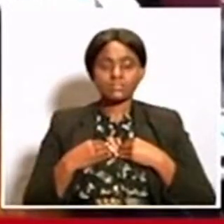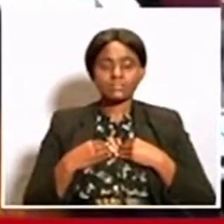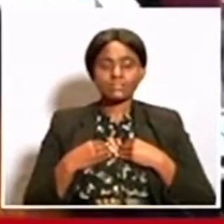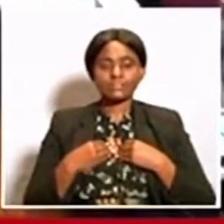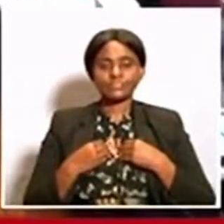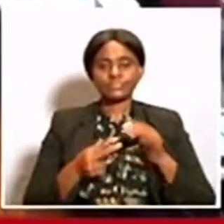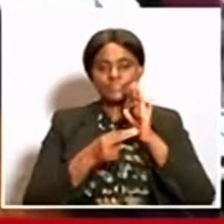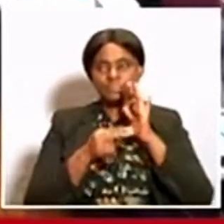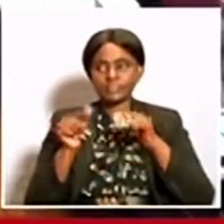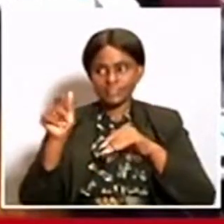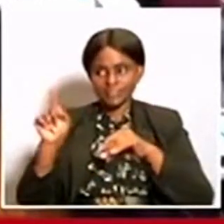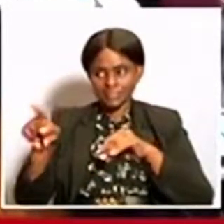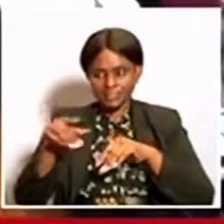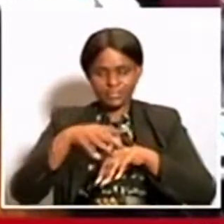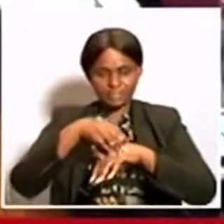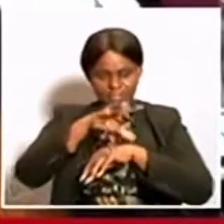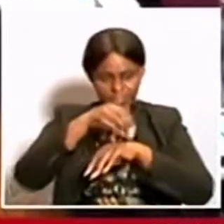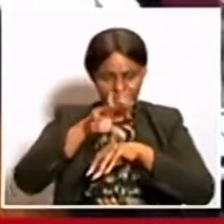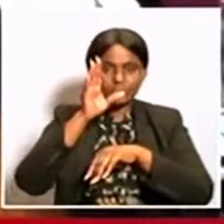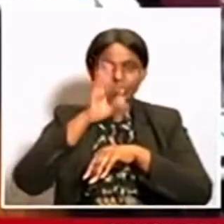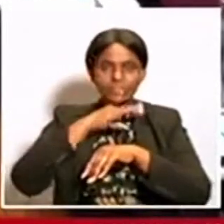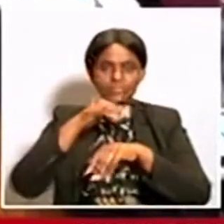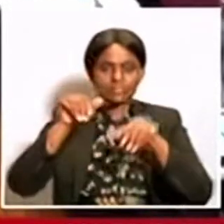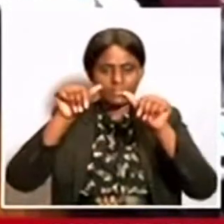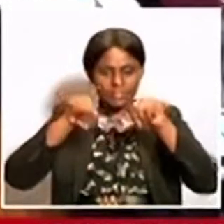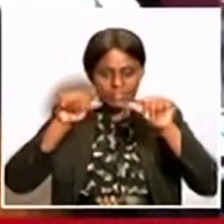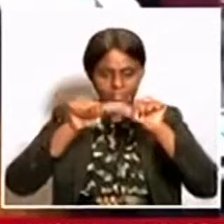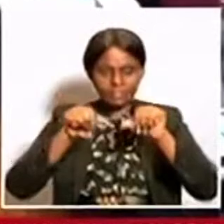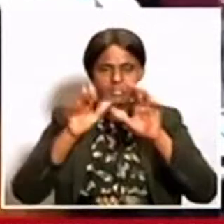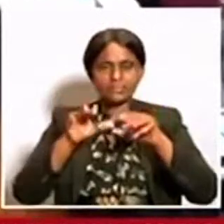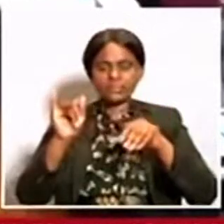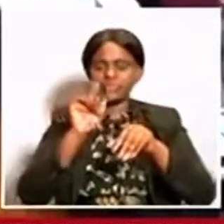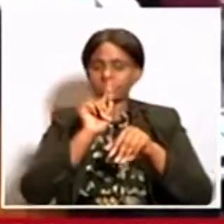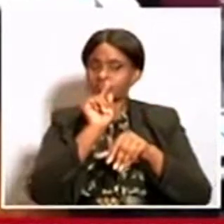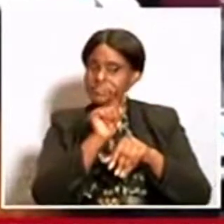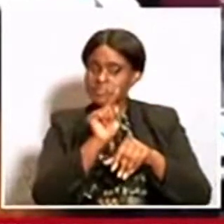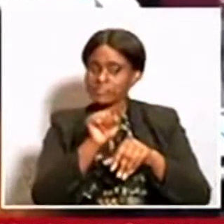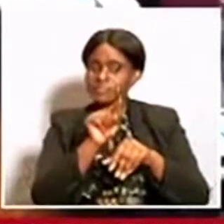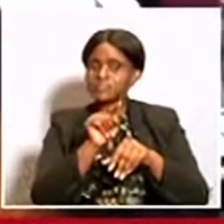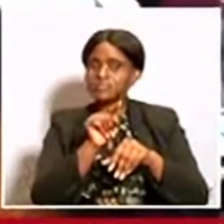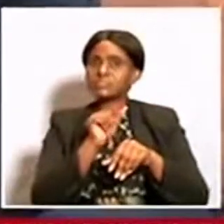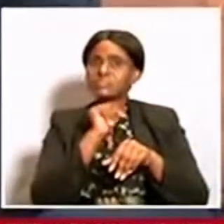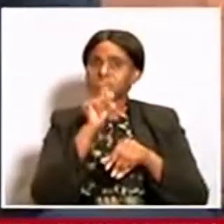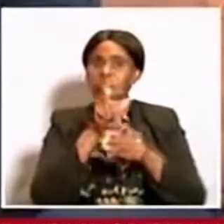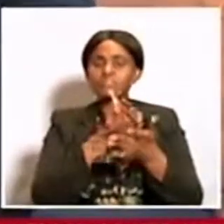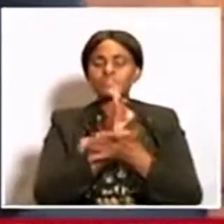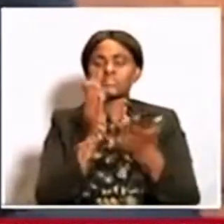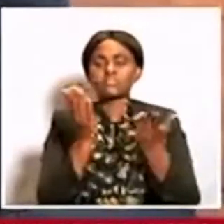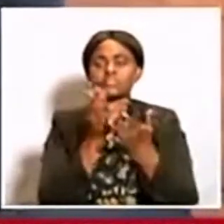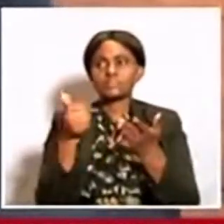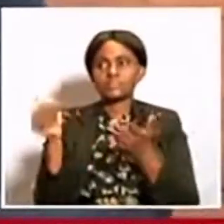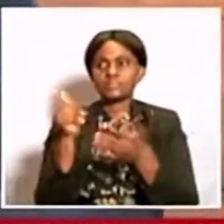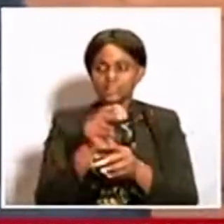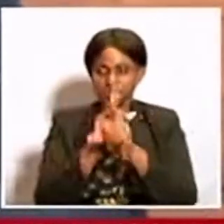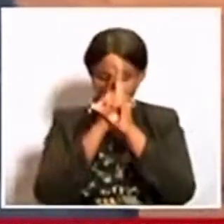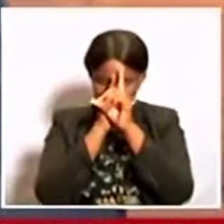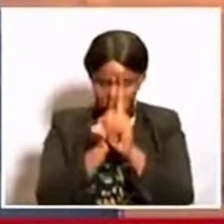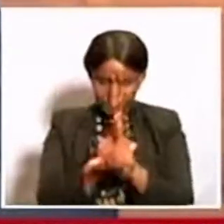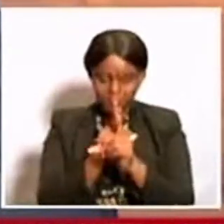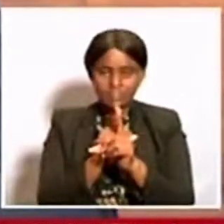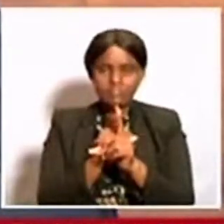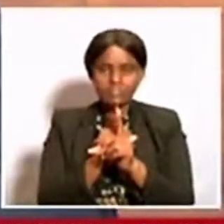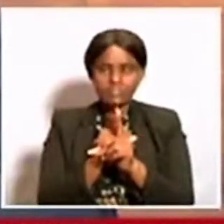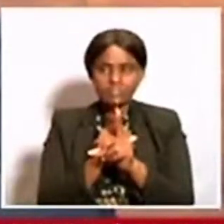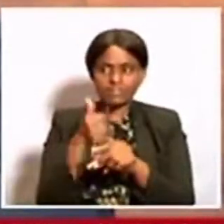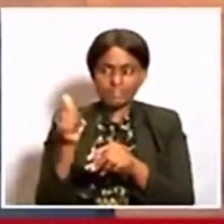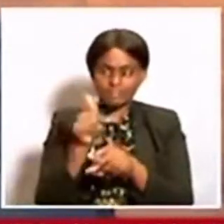she was advised by the auditor that this wasn't right, but she decided with